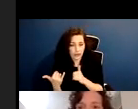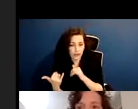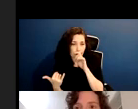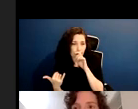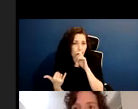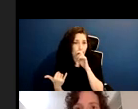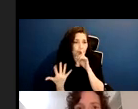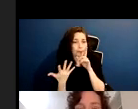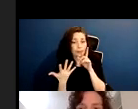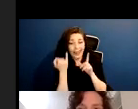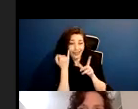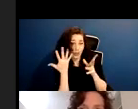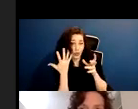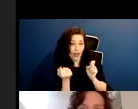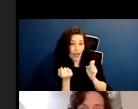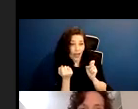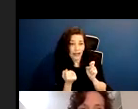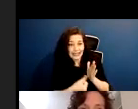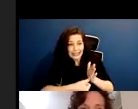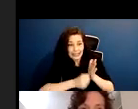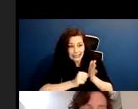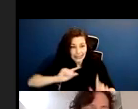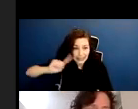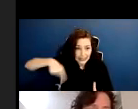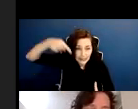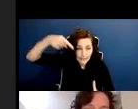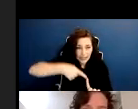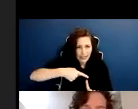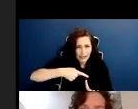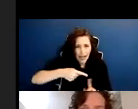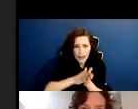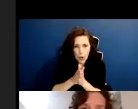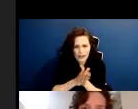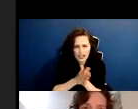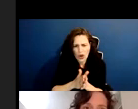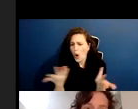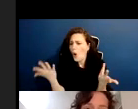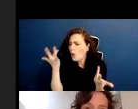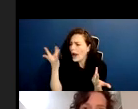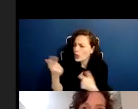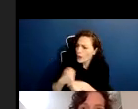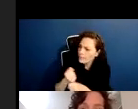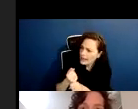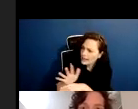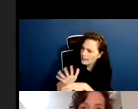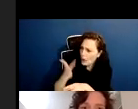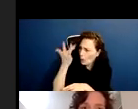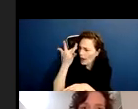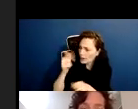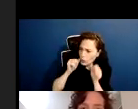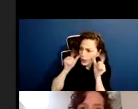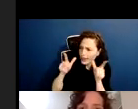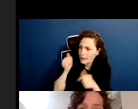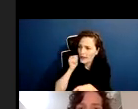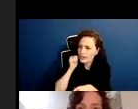Why are they making this film? What's gonna make them wake up every day when they may have an inbox full of rejections? Our motivation stems from the belief